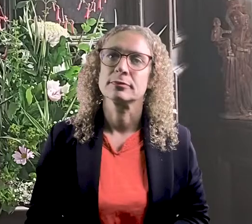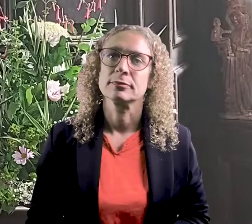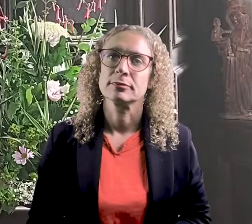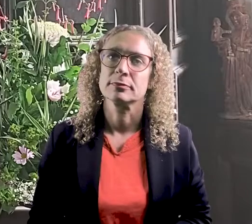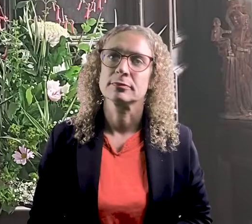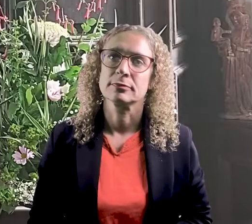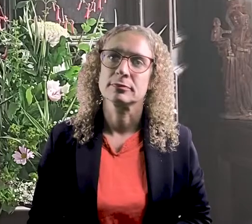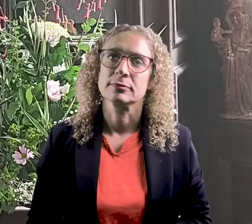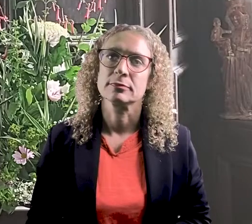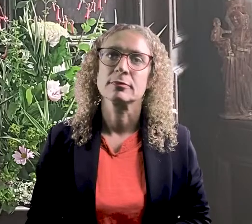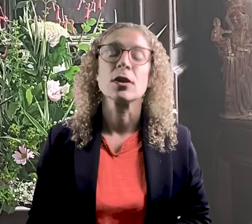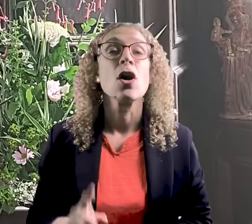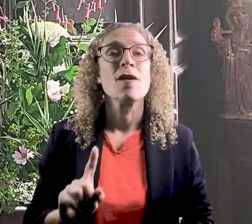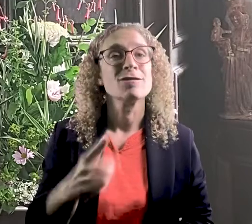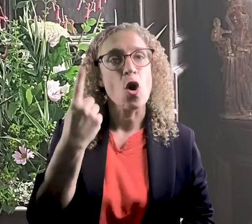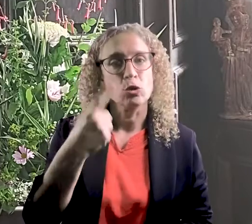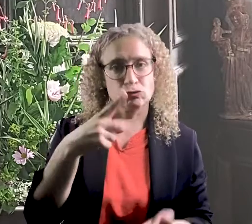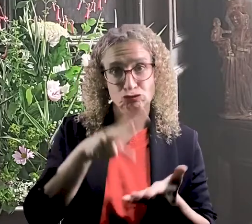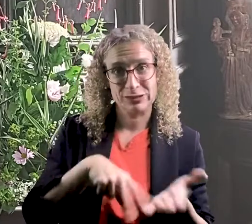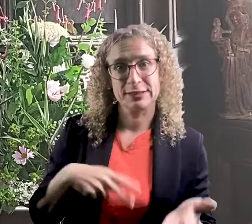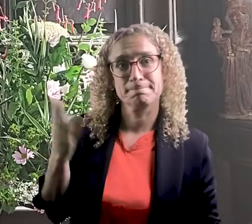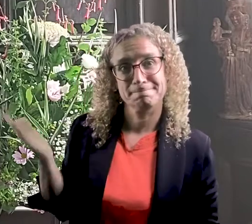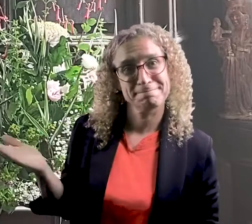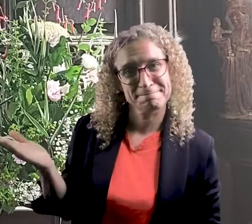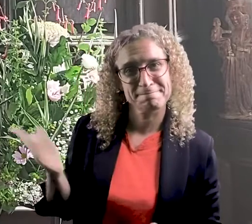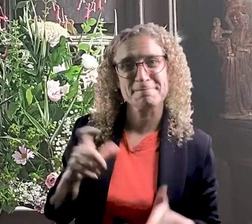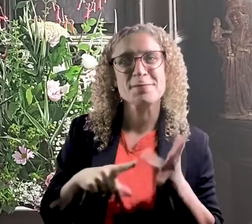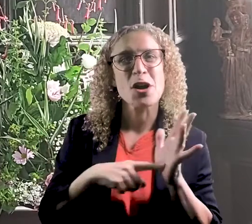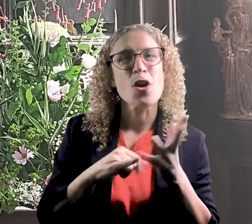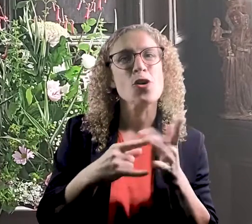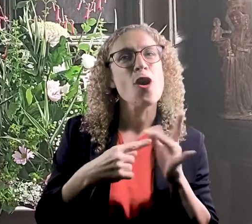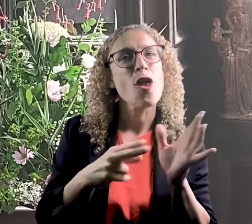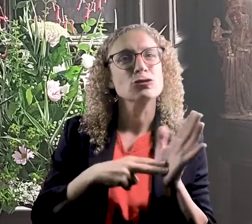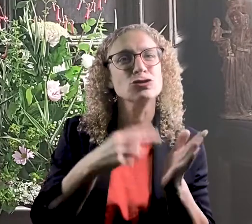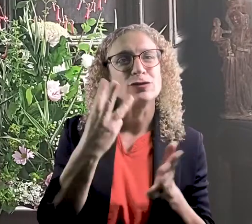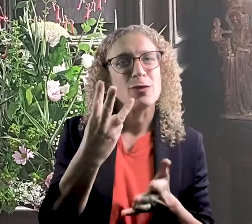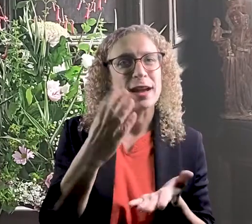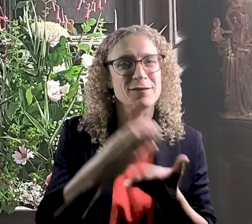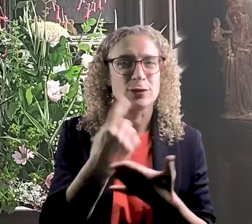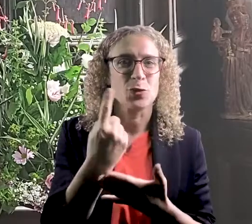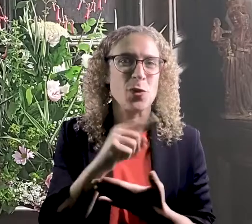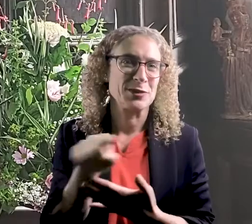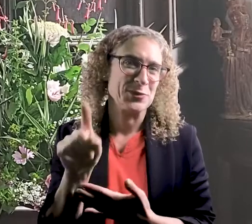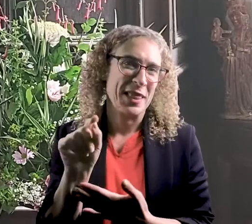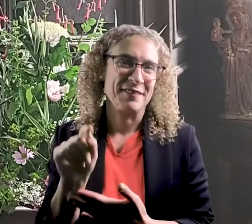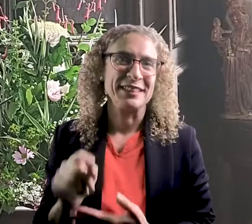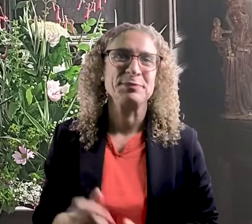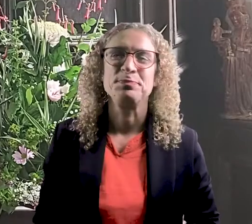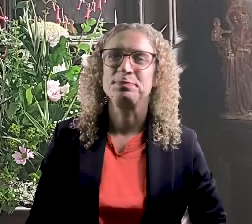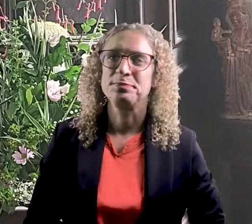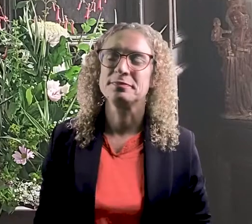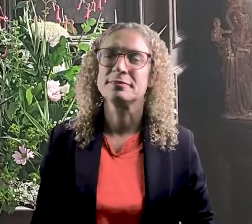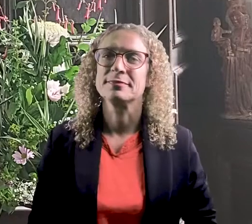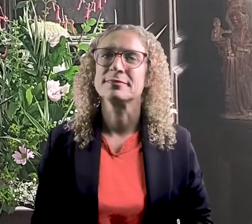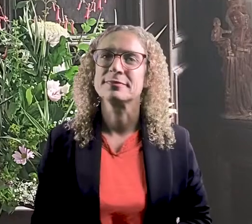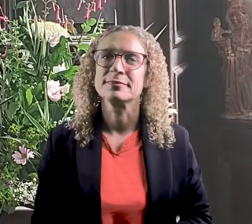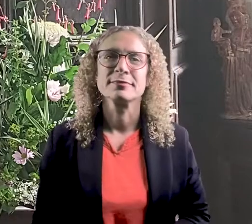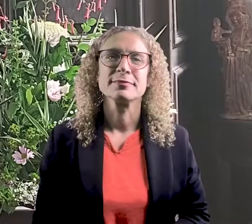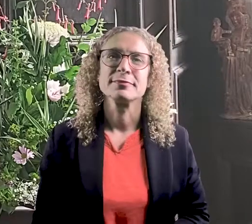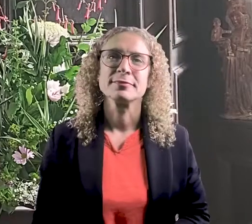The first reading is taken from Colossians chapter 3, verses 1 to 11.